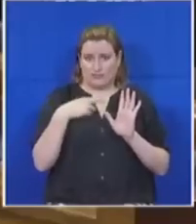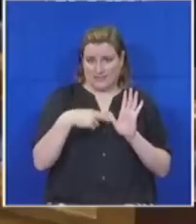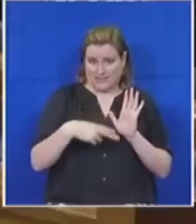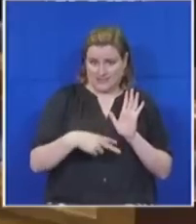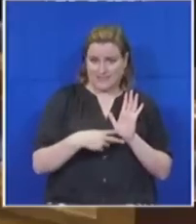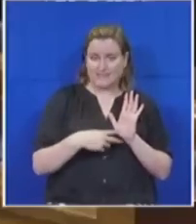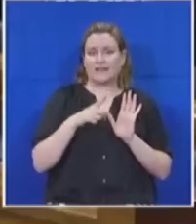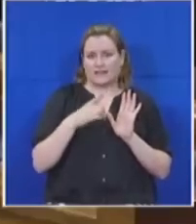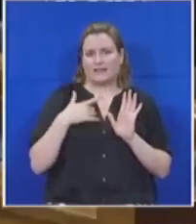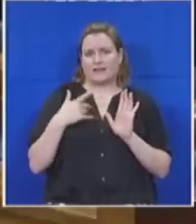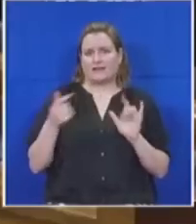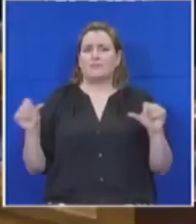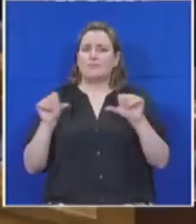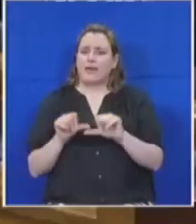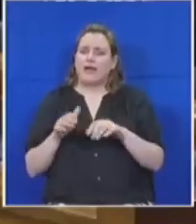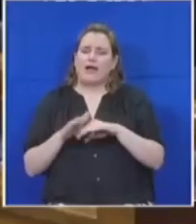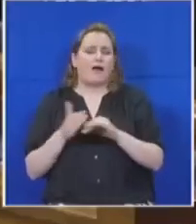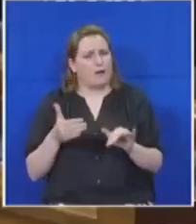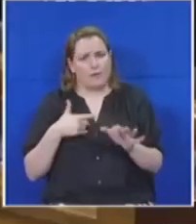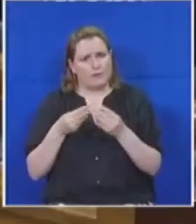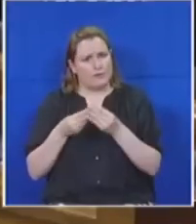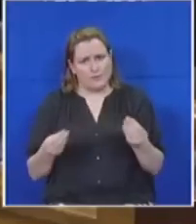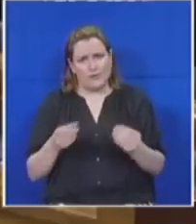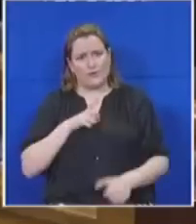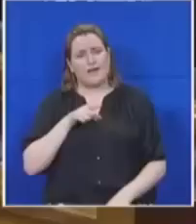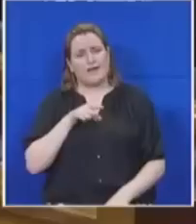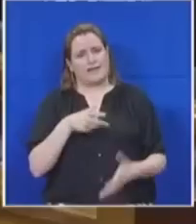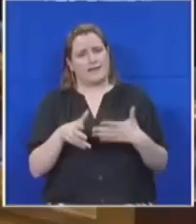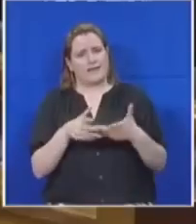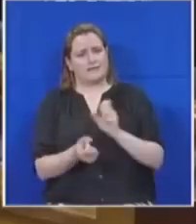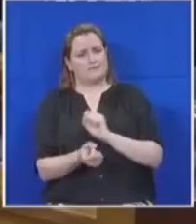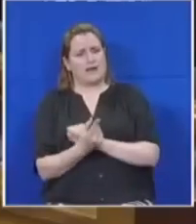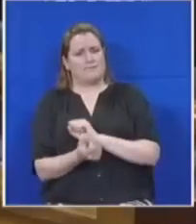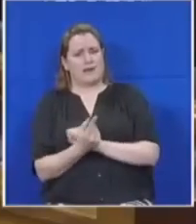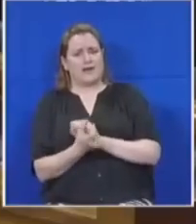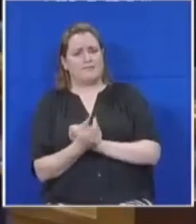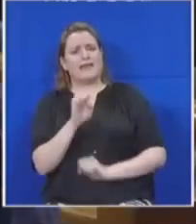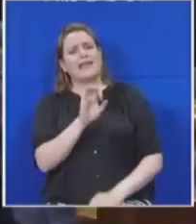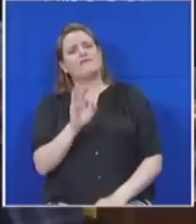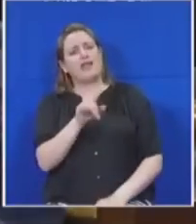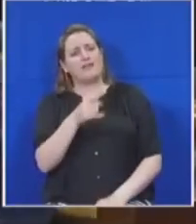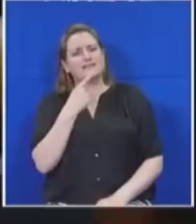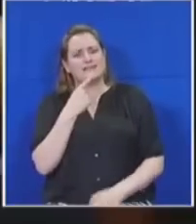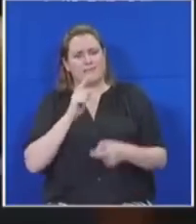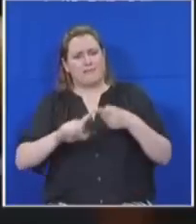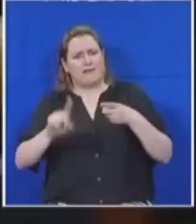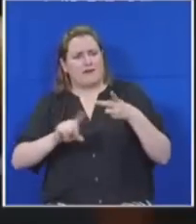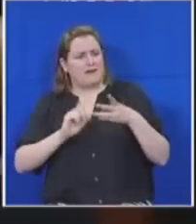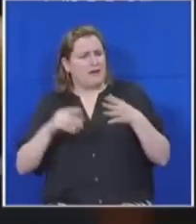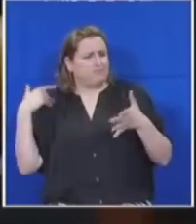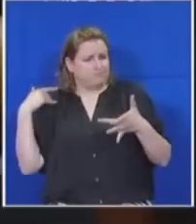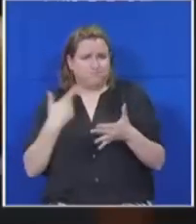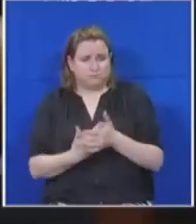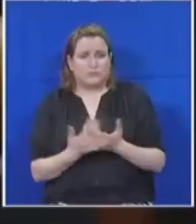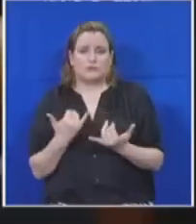to address this matter which has been raised by members of the EFF on continuous basis. Thank you very much. Thank you very much, Honorable